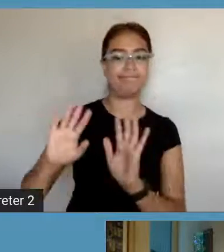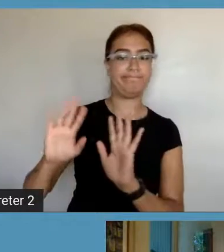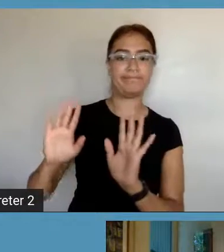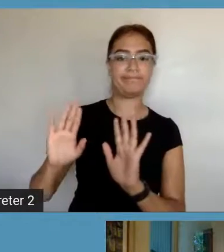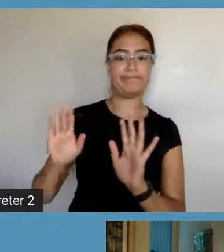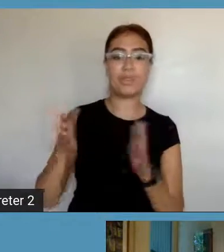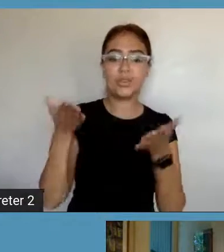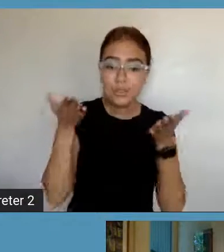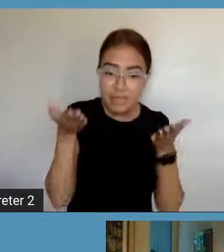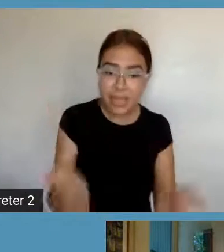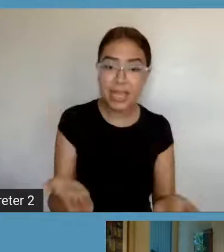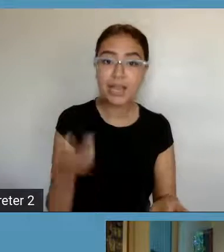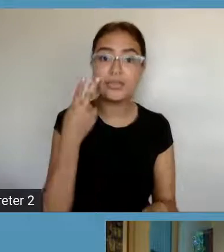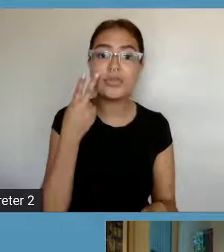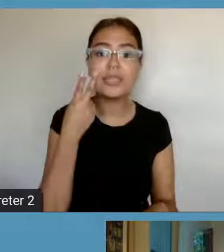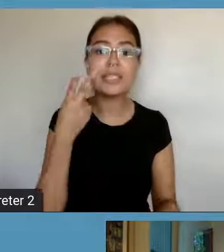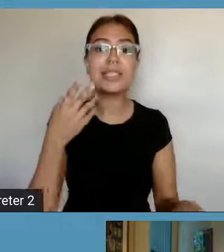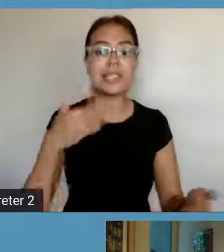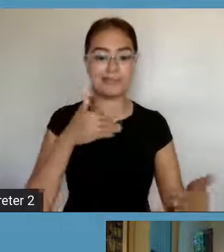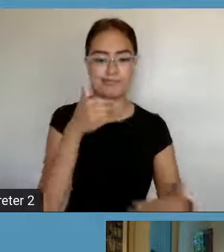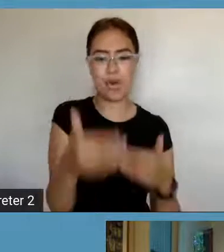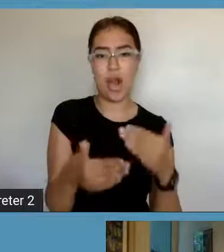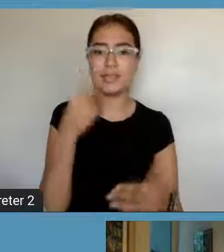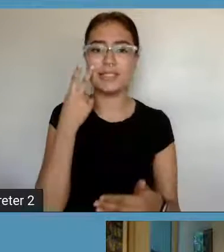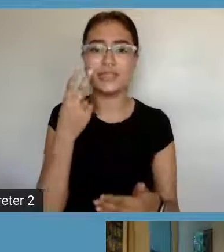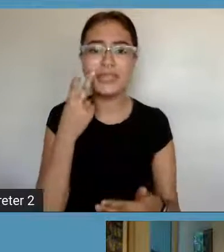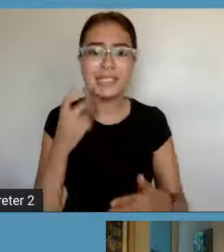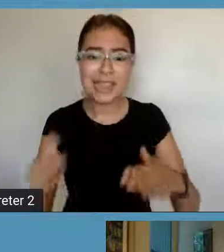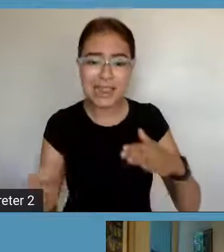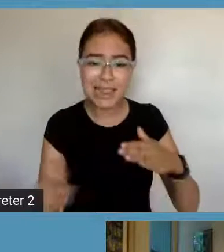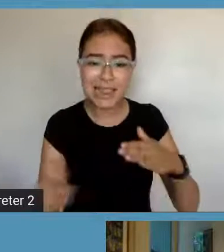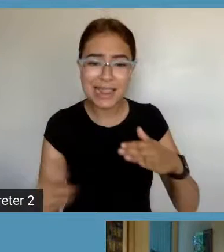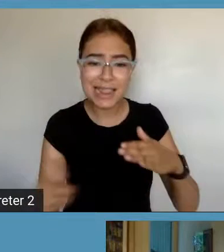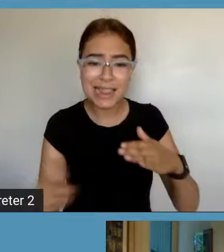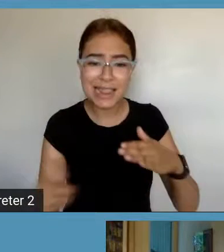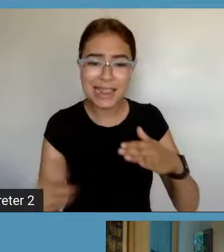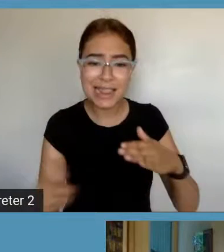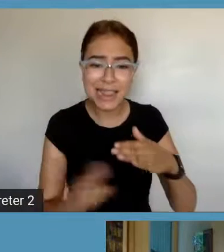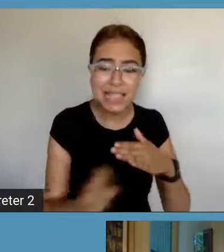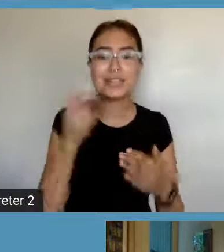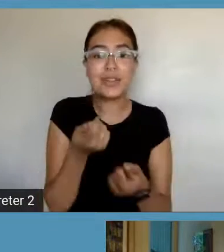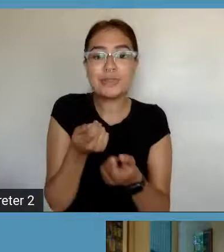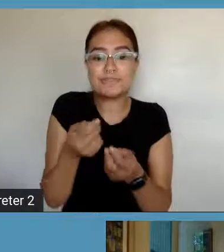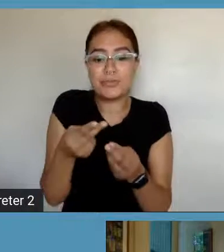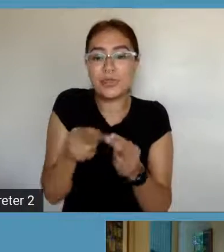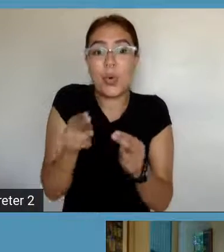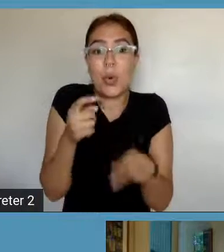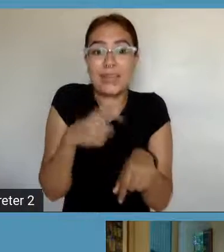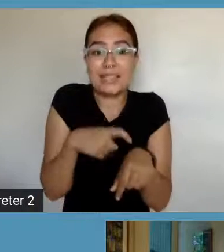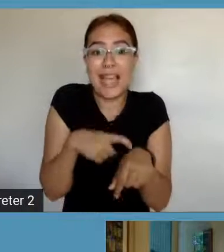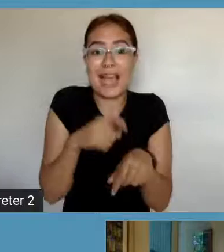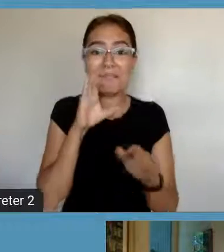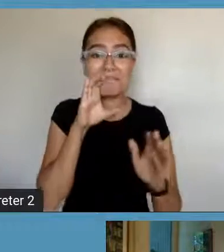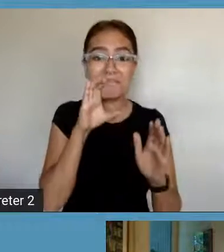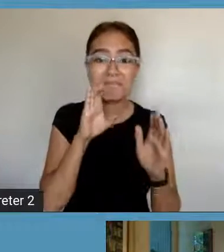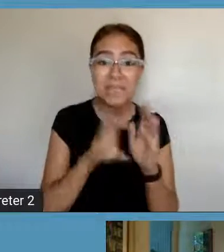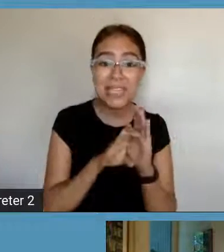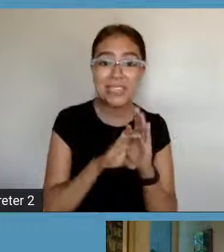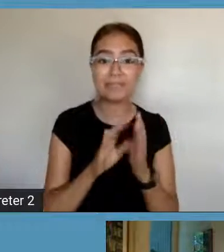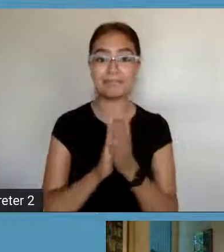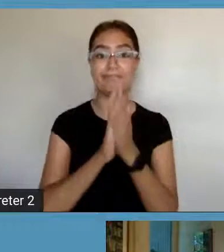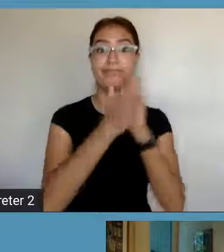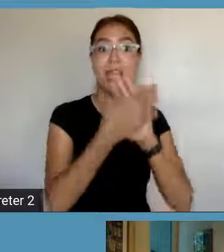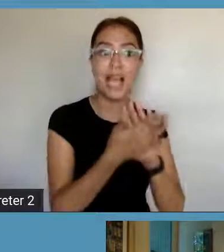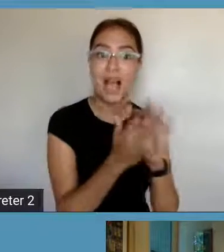seeing the process, and you're seeing within a short amount of time, your images and your correspondence has been scanned